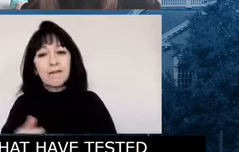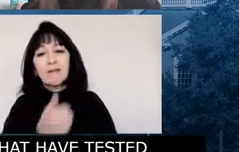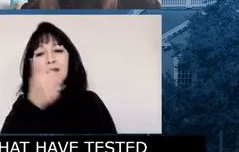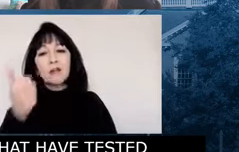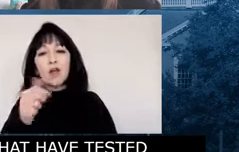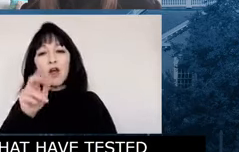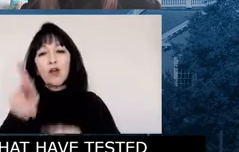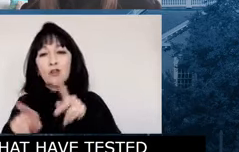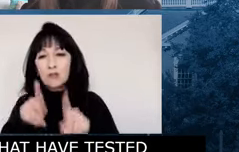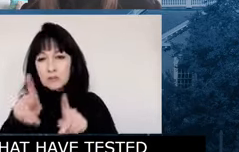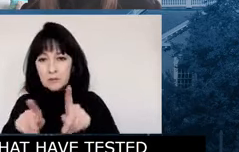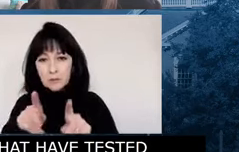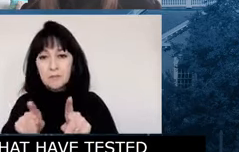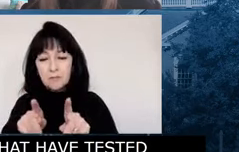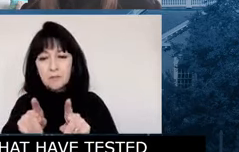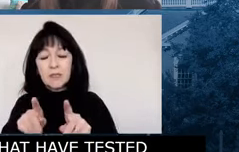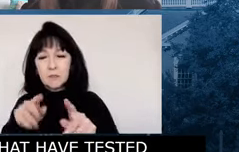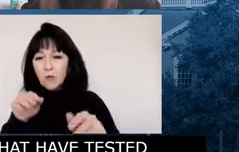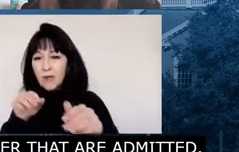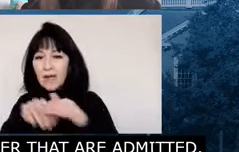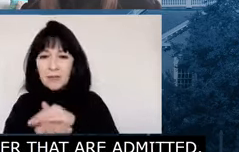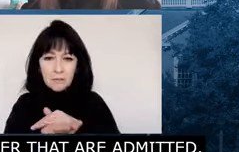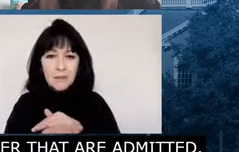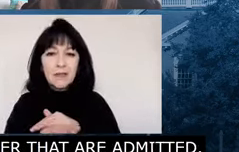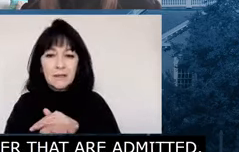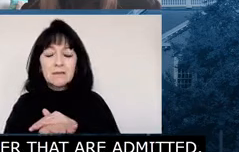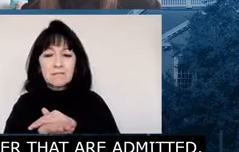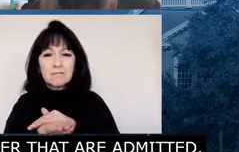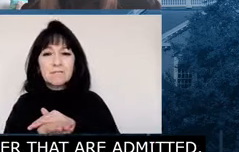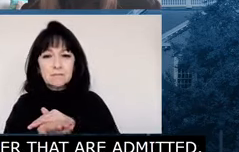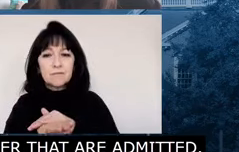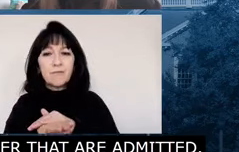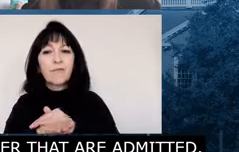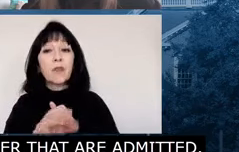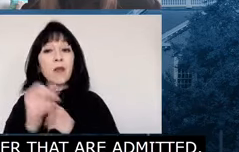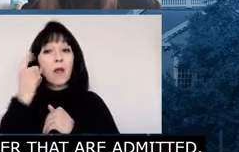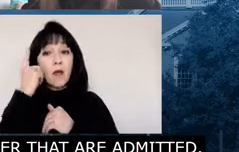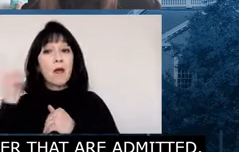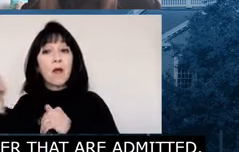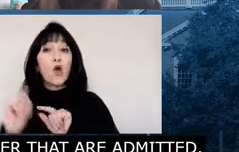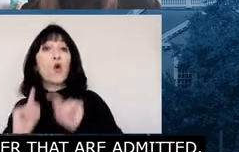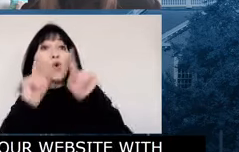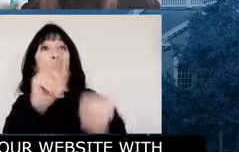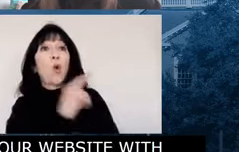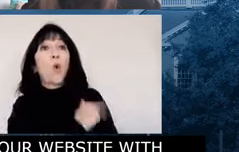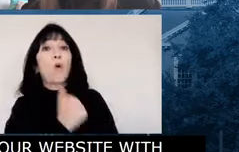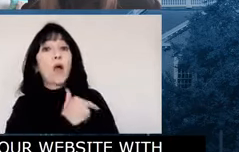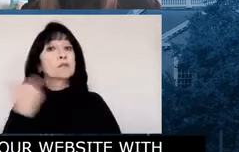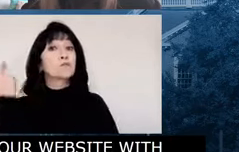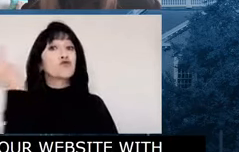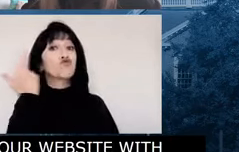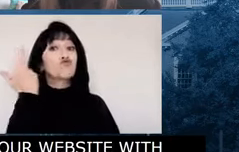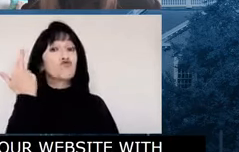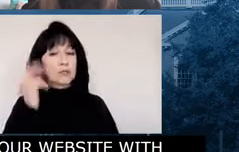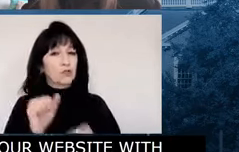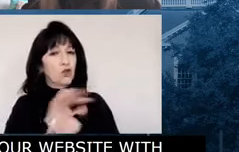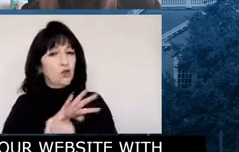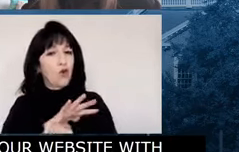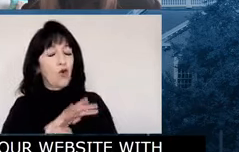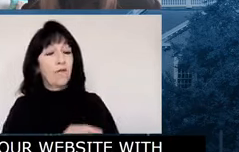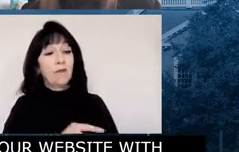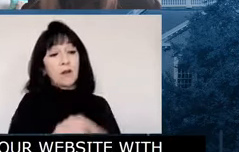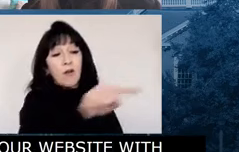point on our website with COVID. And there was a kind of a disconnect. And so we started